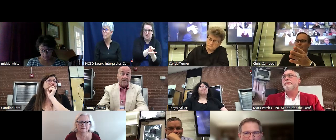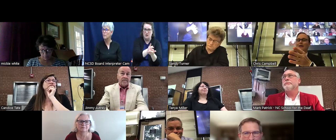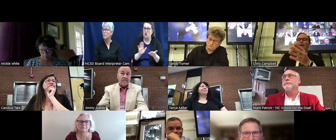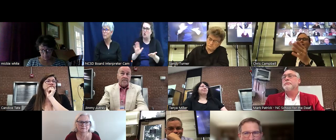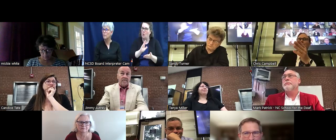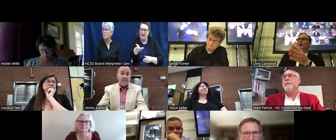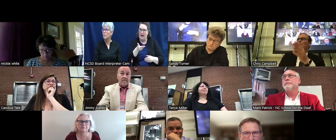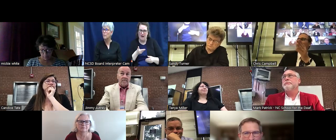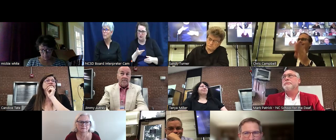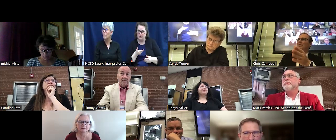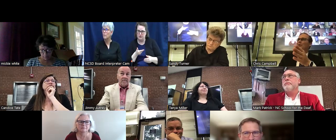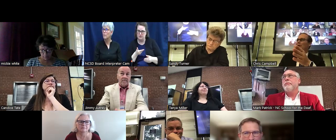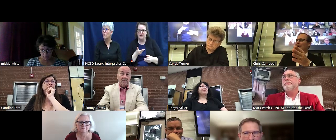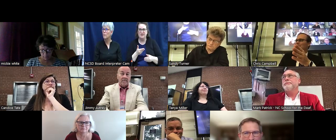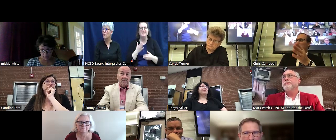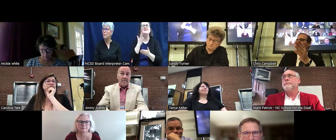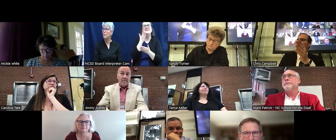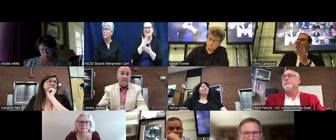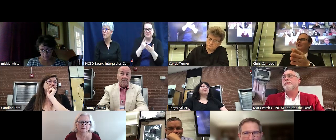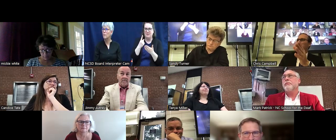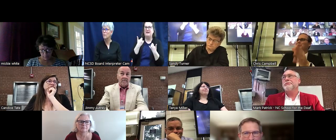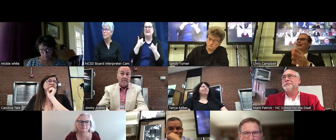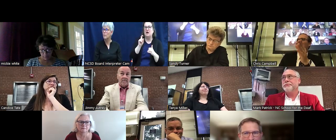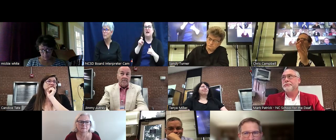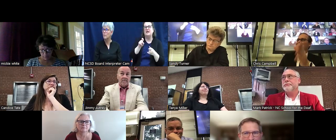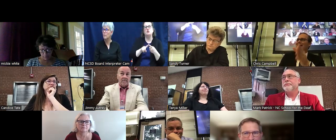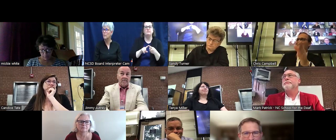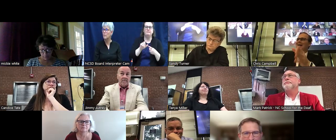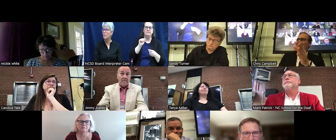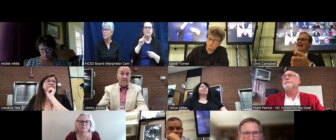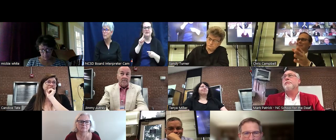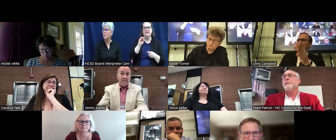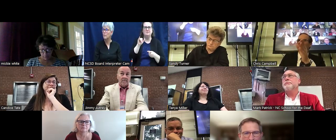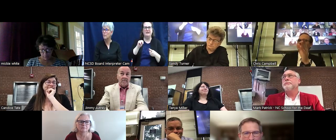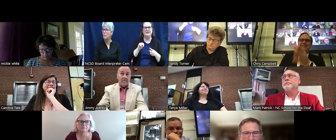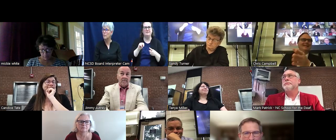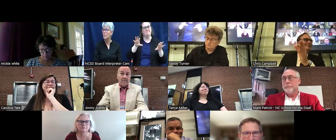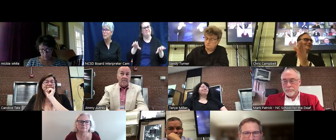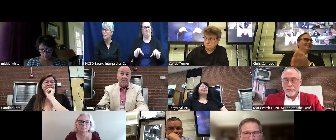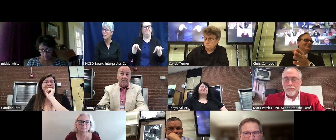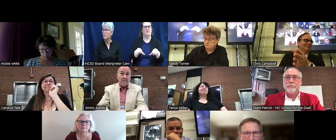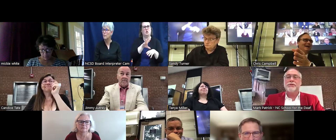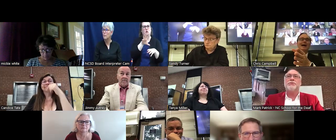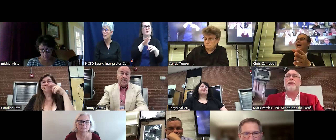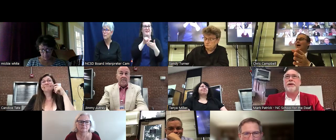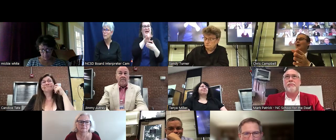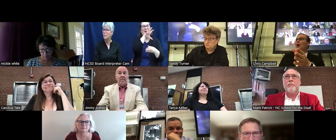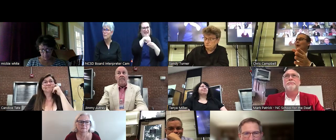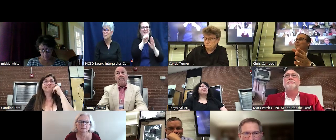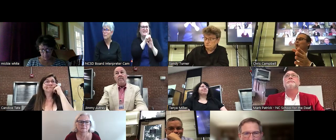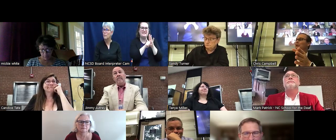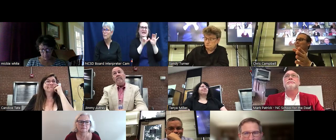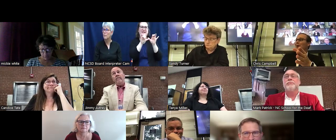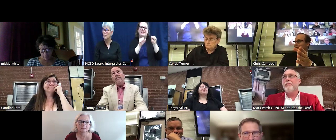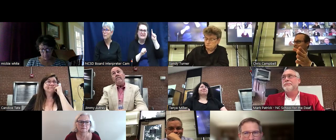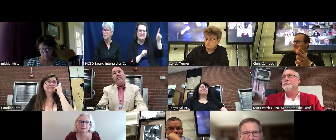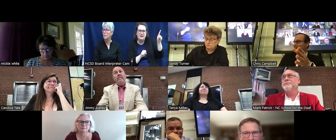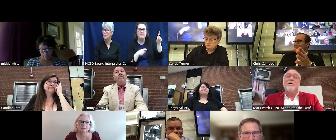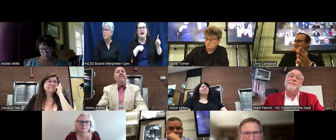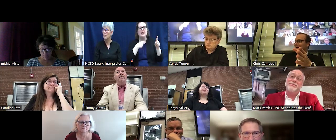hires. Someone still, though, has to administratively make that happen in the state system. I call it push the